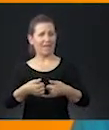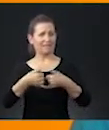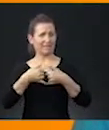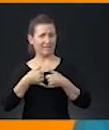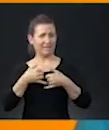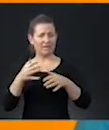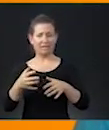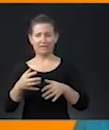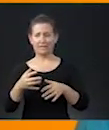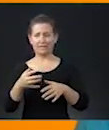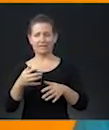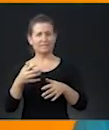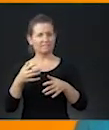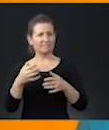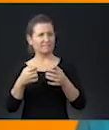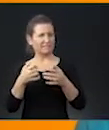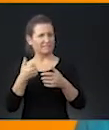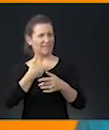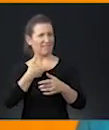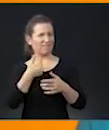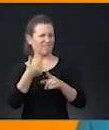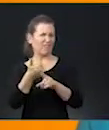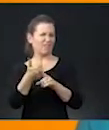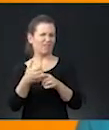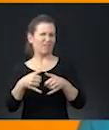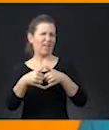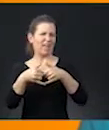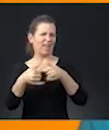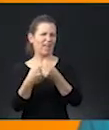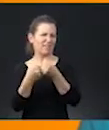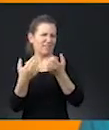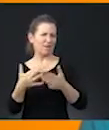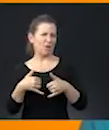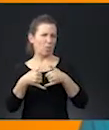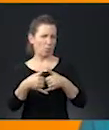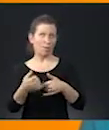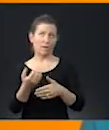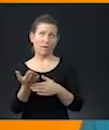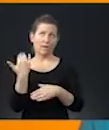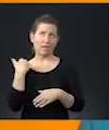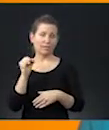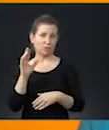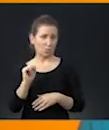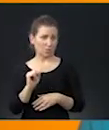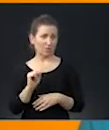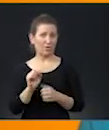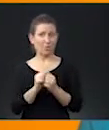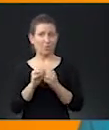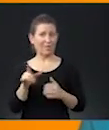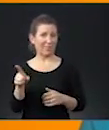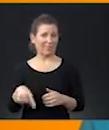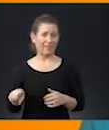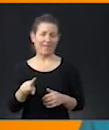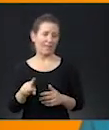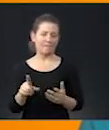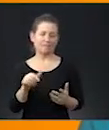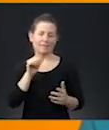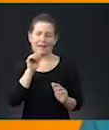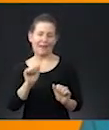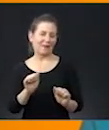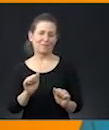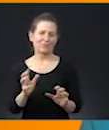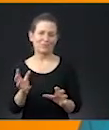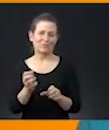this last year in October. And without them, I was not able to exceed that award. And